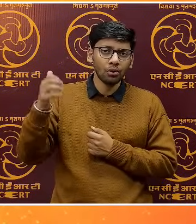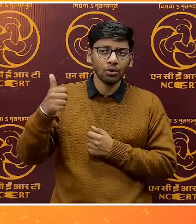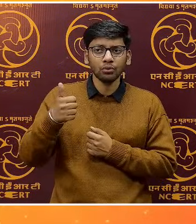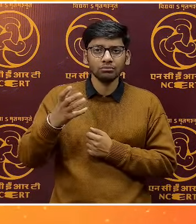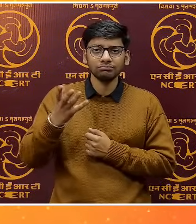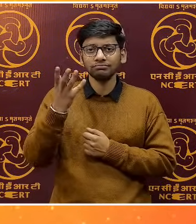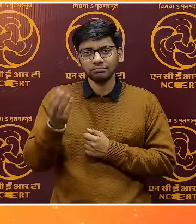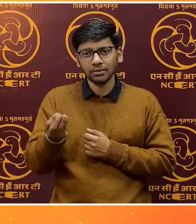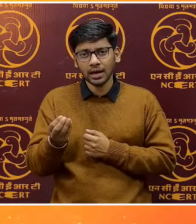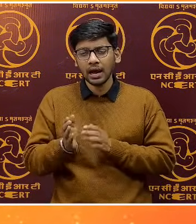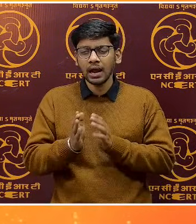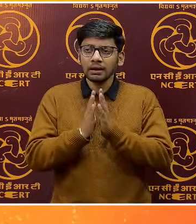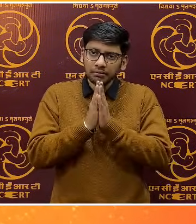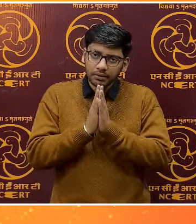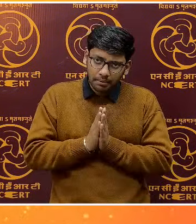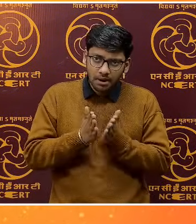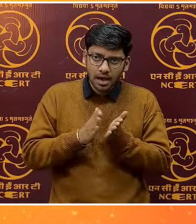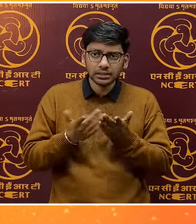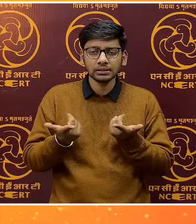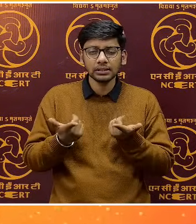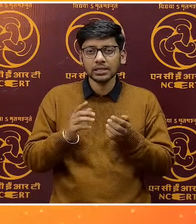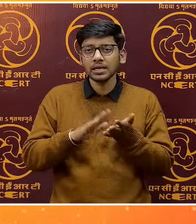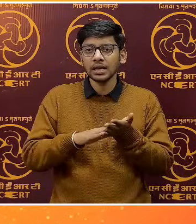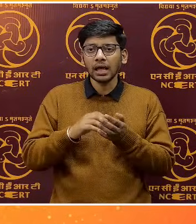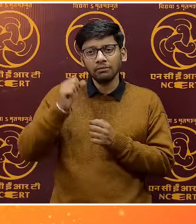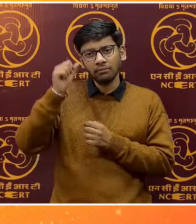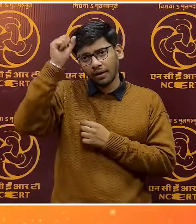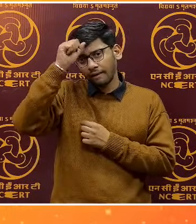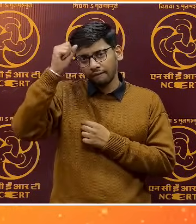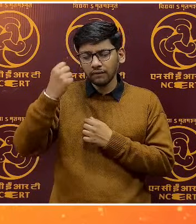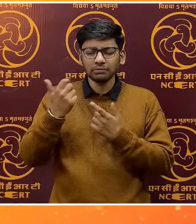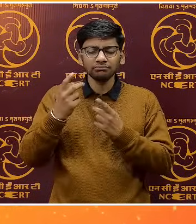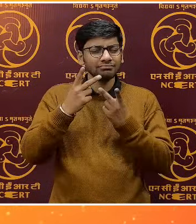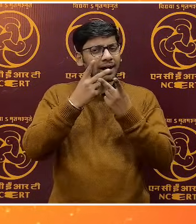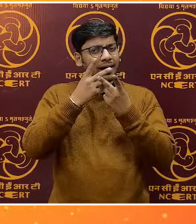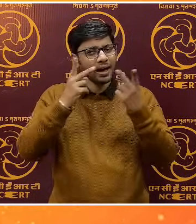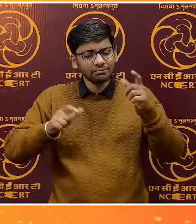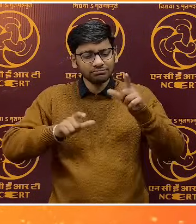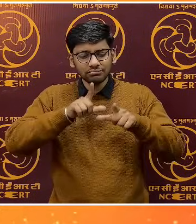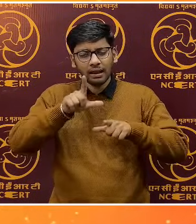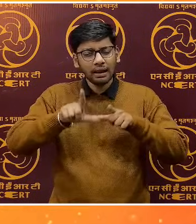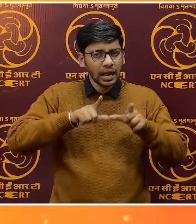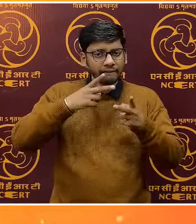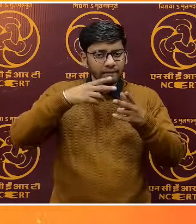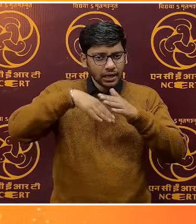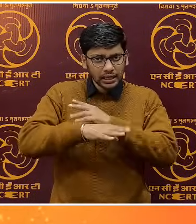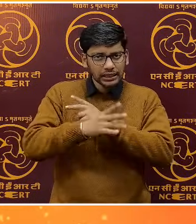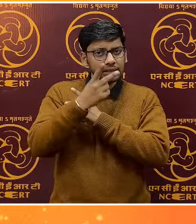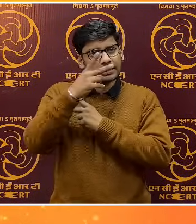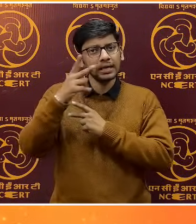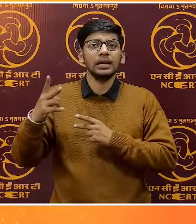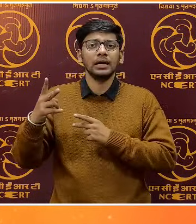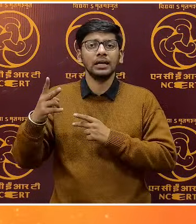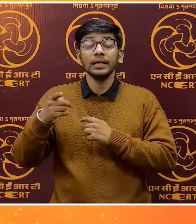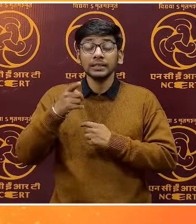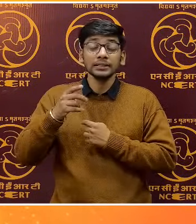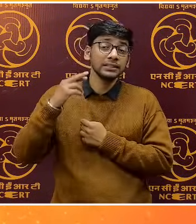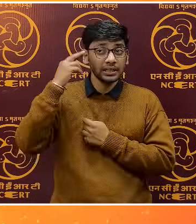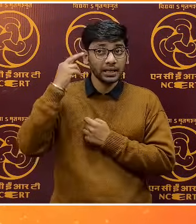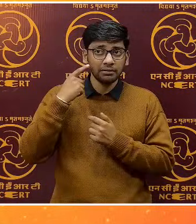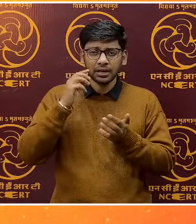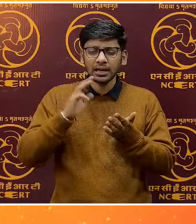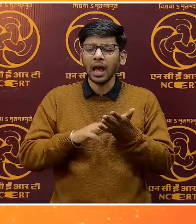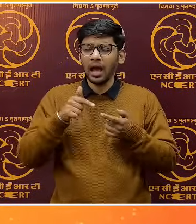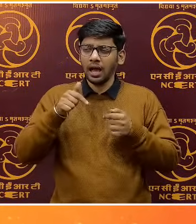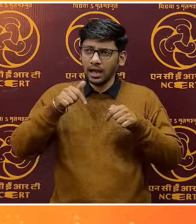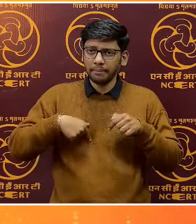We use namaste also, sat sri akal, vanakkam, all these different sort of greetings, right, ma'am? Now, ma'am, can we use